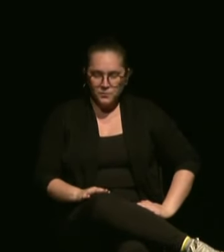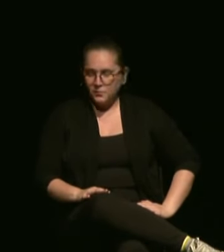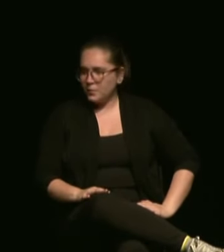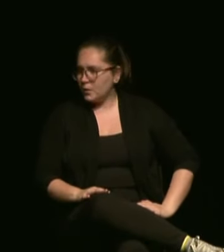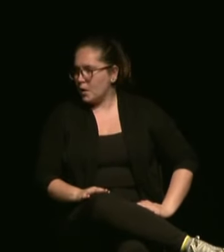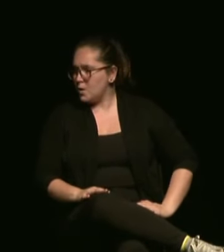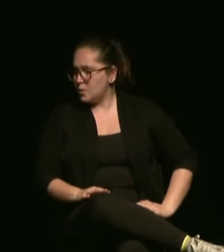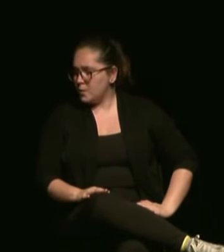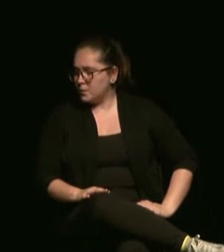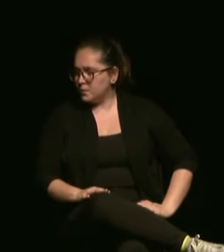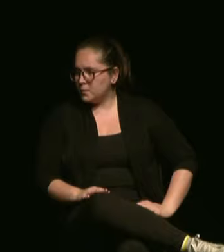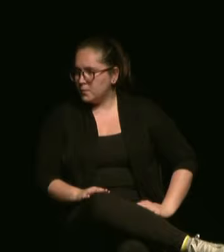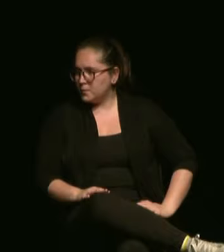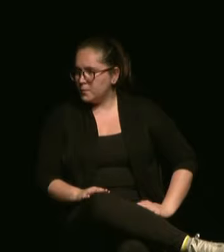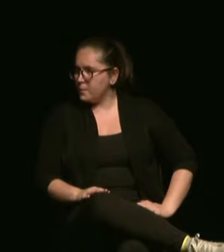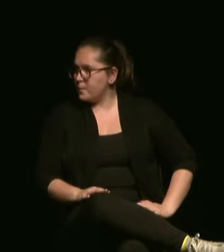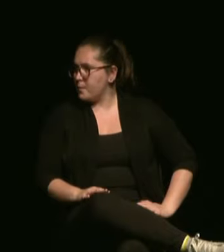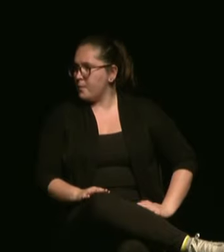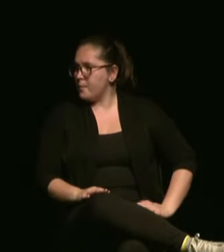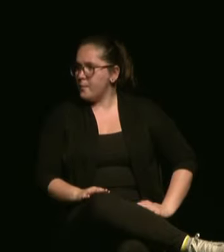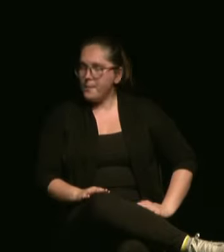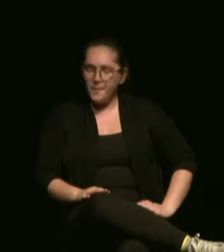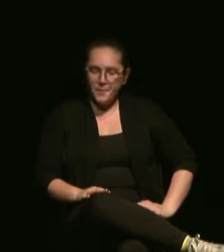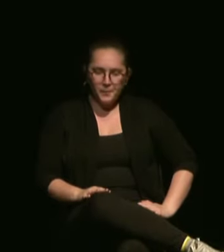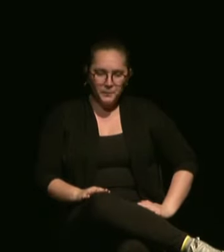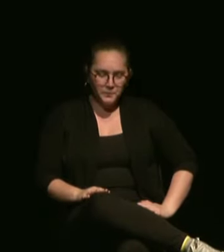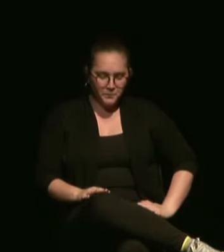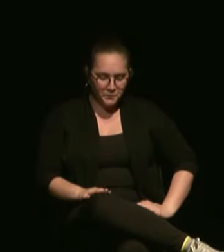there for the transport to come in.